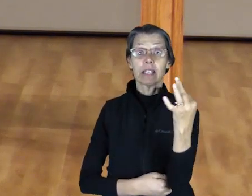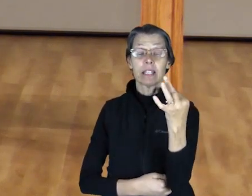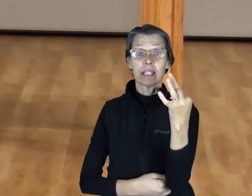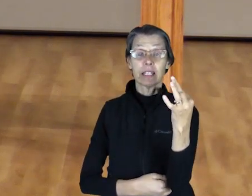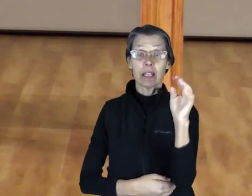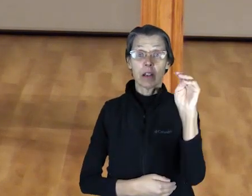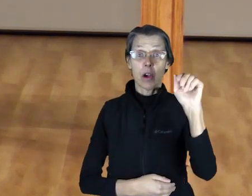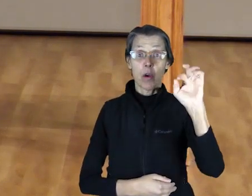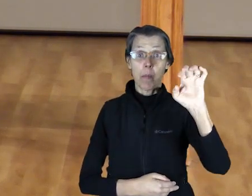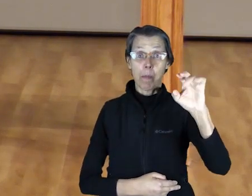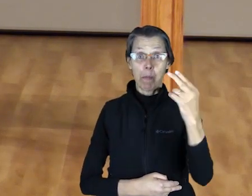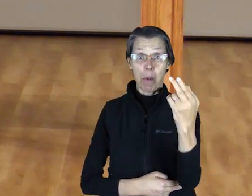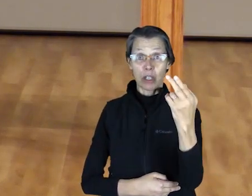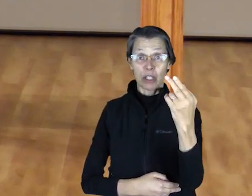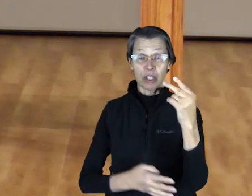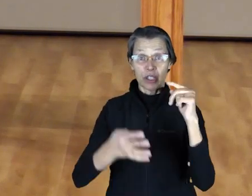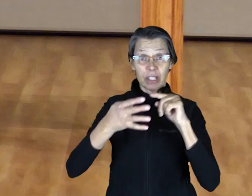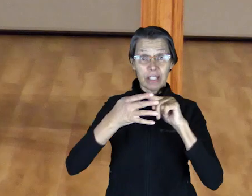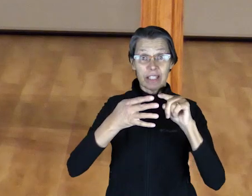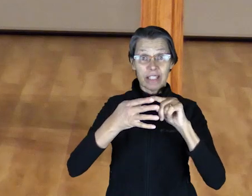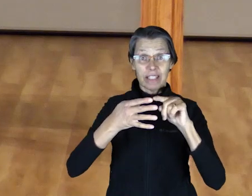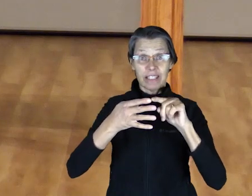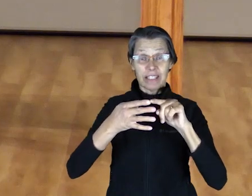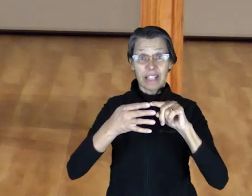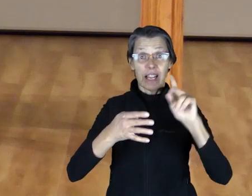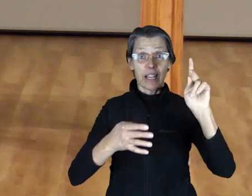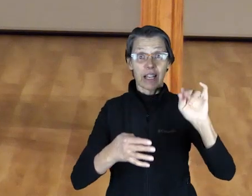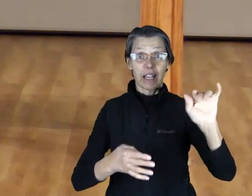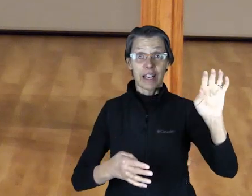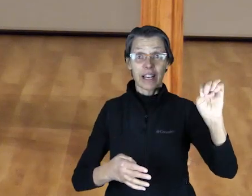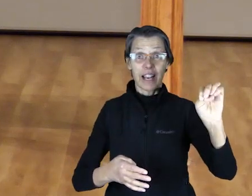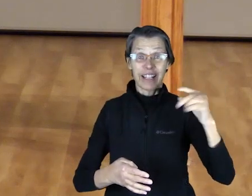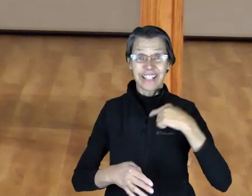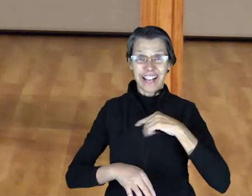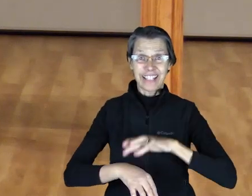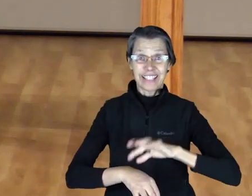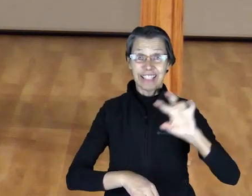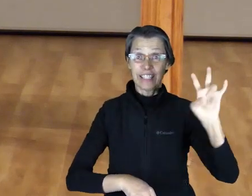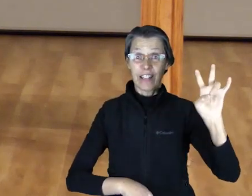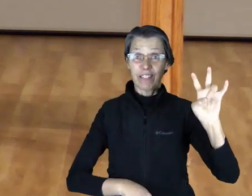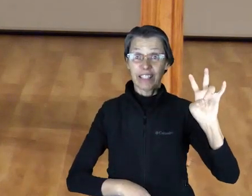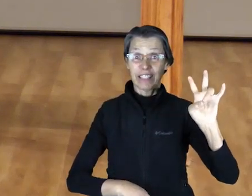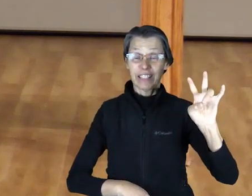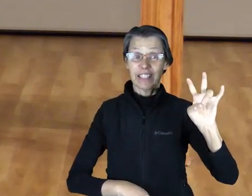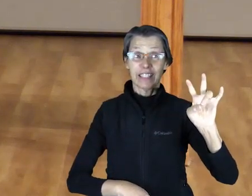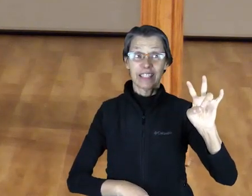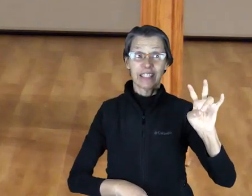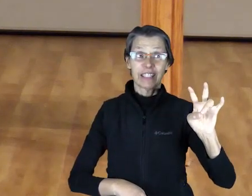at the first Friday of March, and Kyle and I at 7 o'clock that night will be